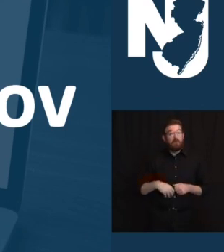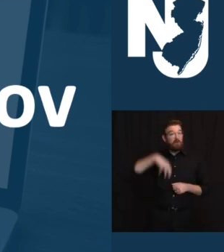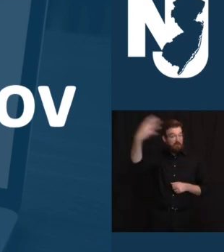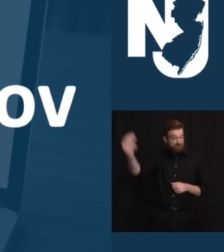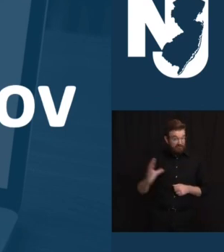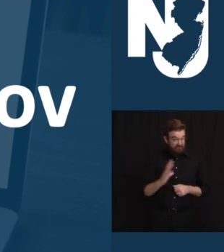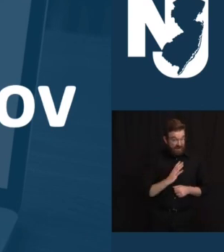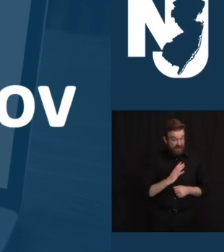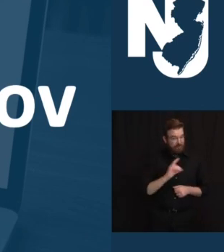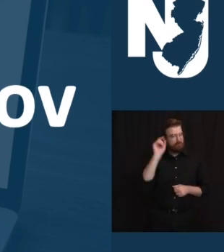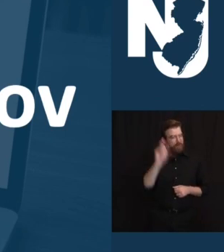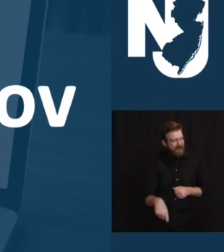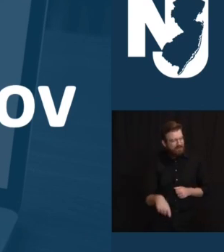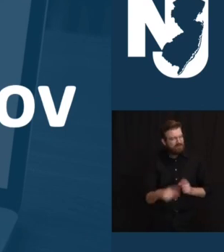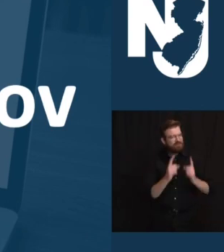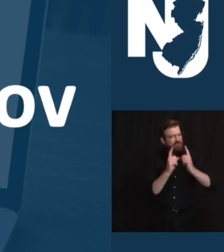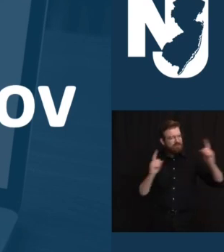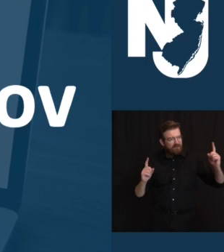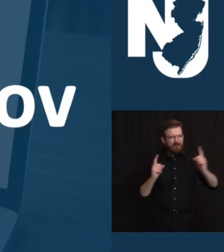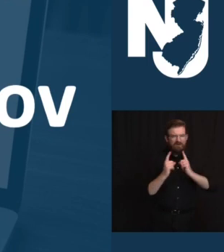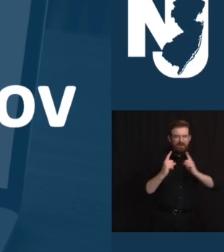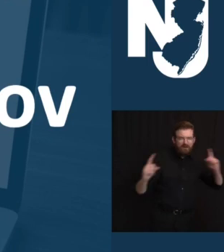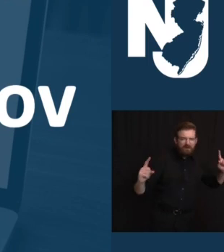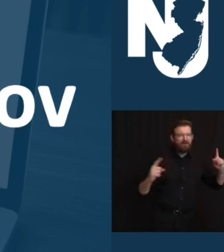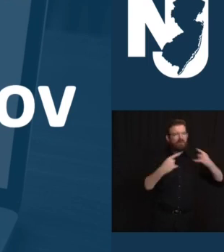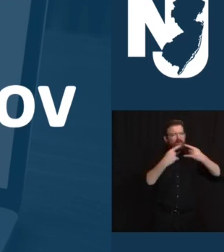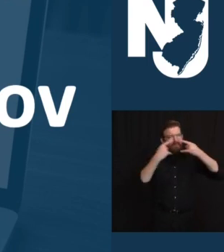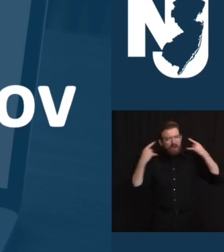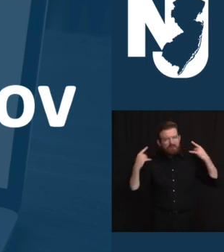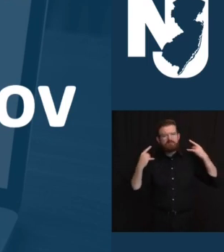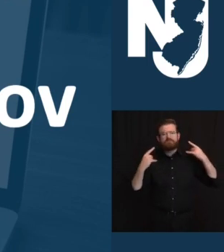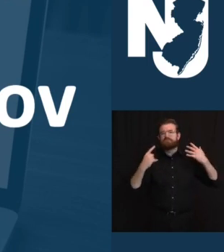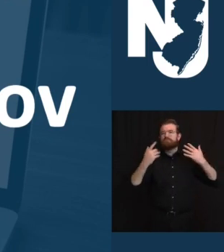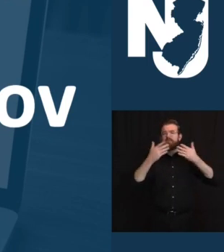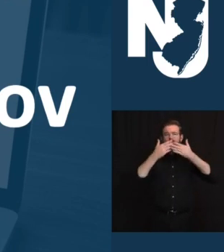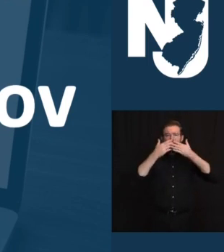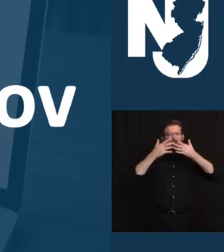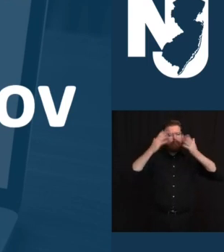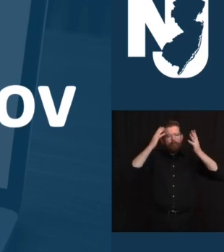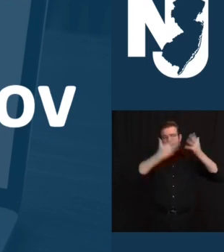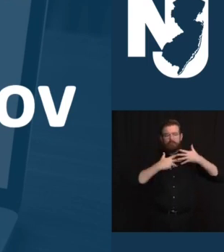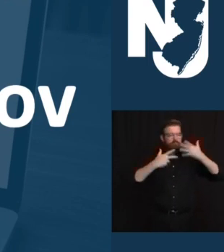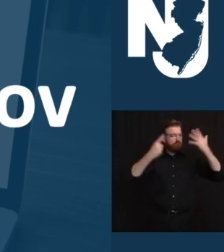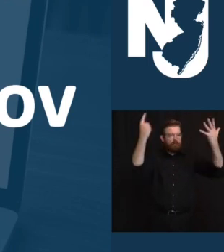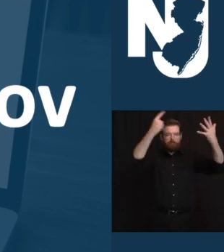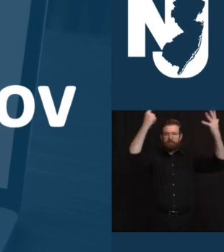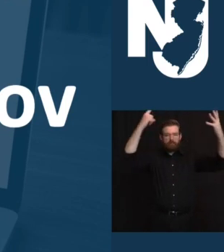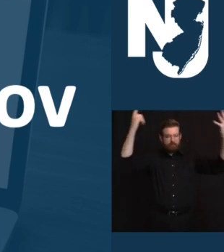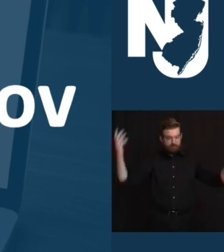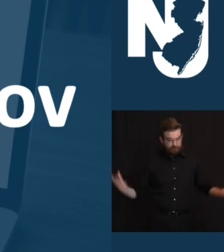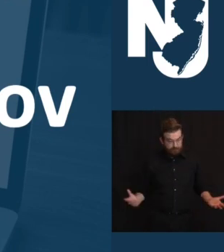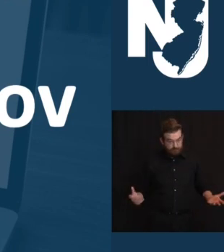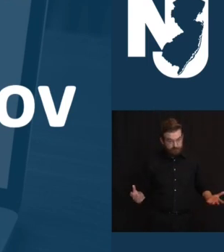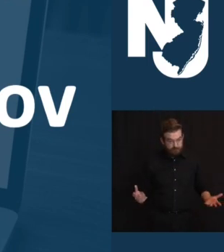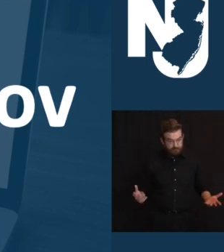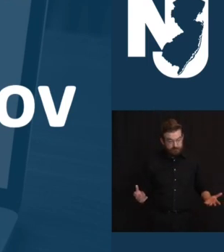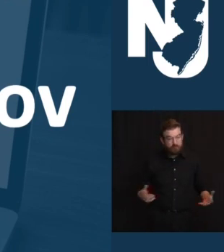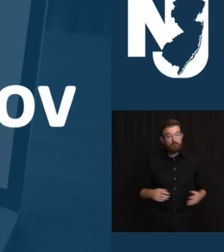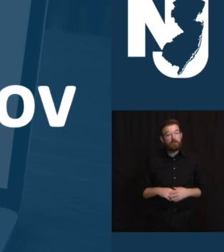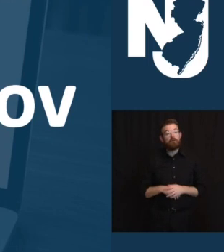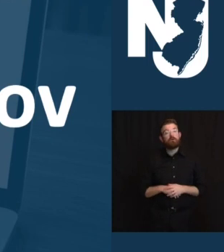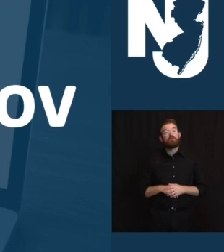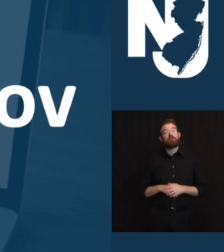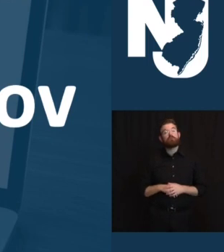wearing a mask or some other face covering. You got to do that always when you're indoors, and especially outdoors when